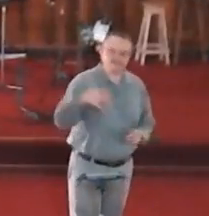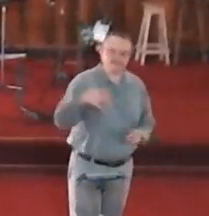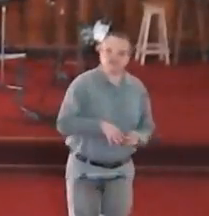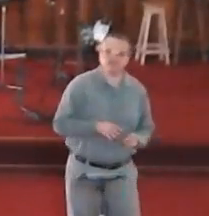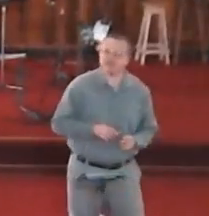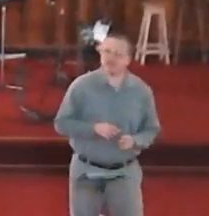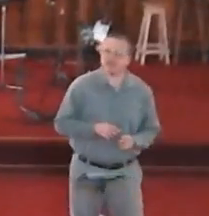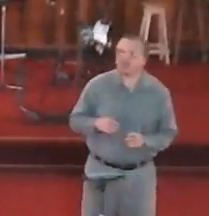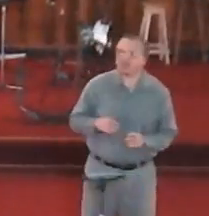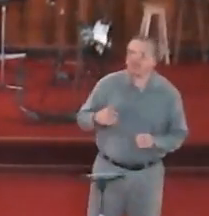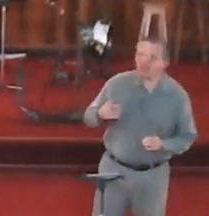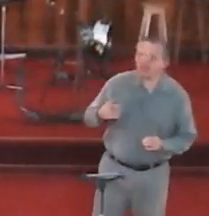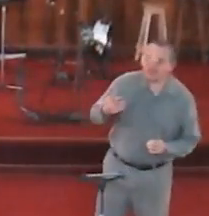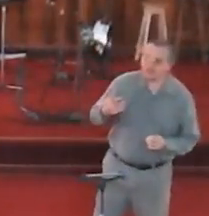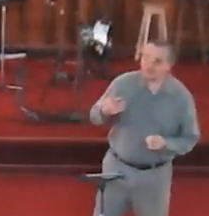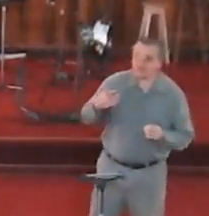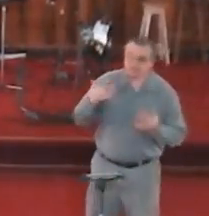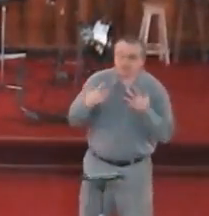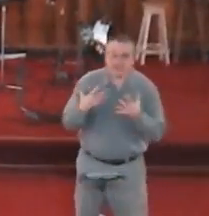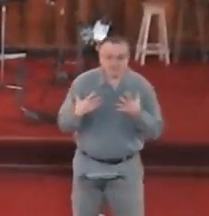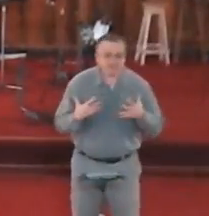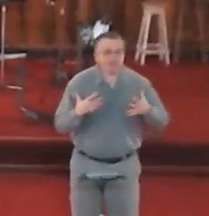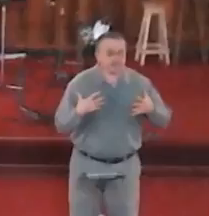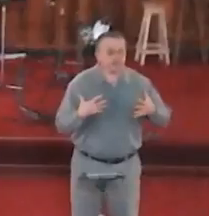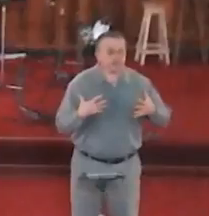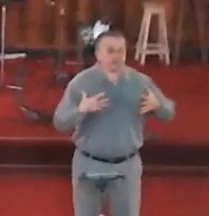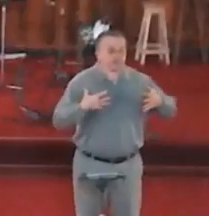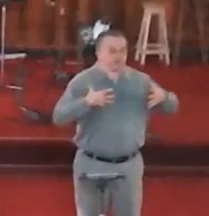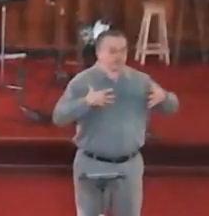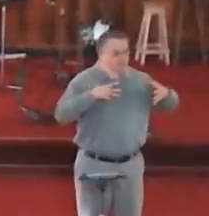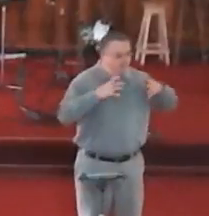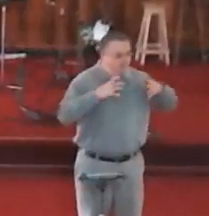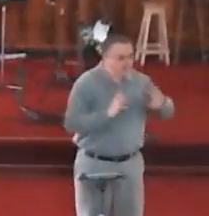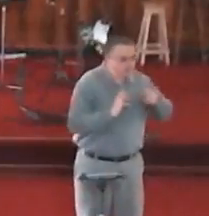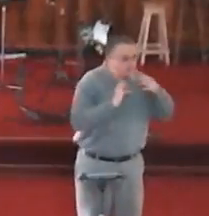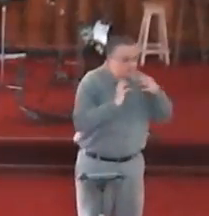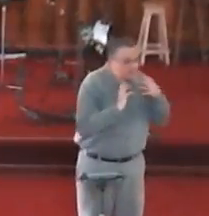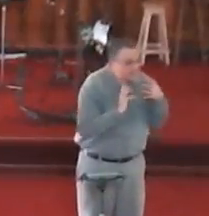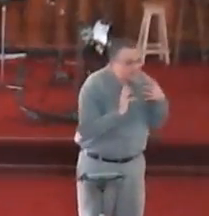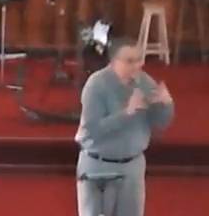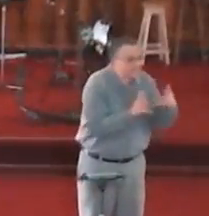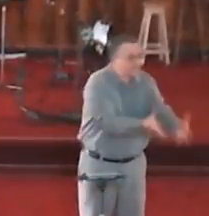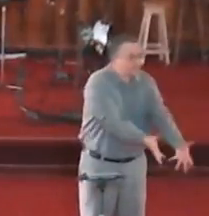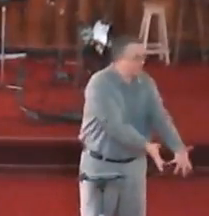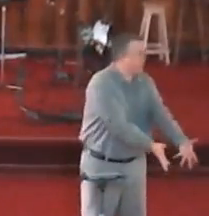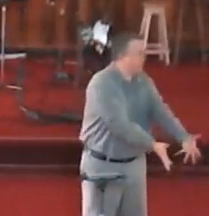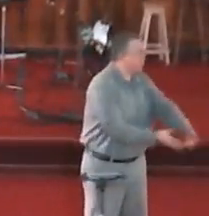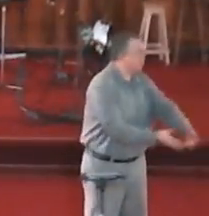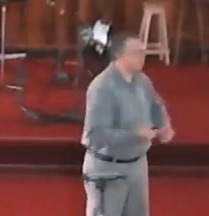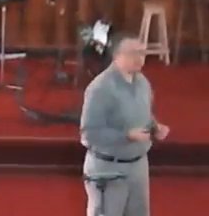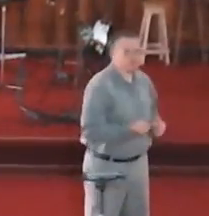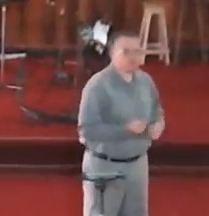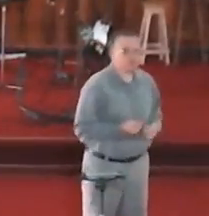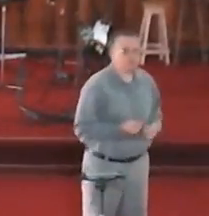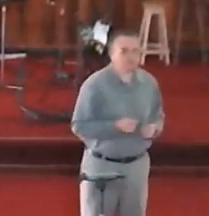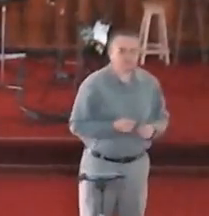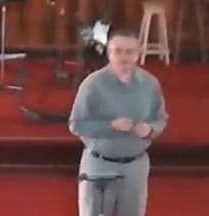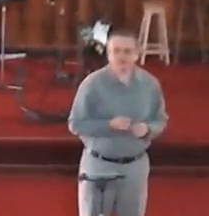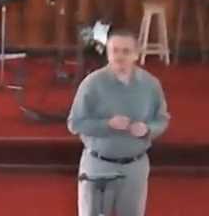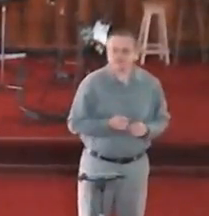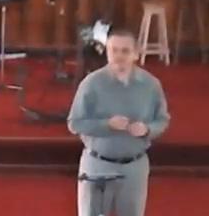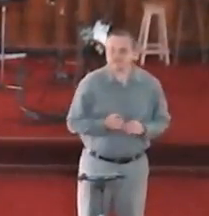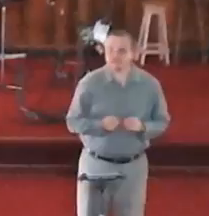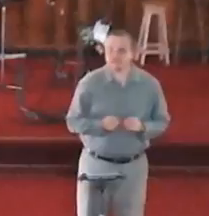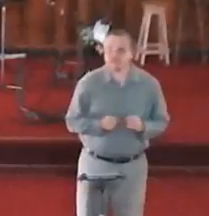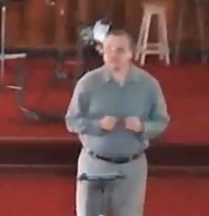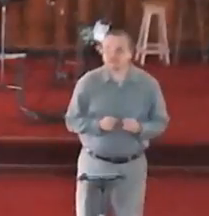Y la semana pasada hablamos de las palabras poderosas que los padres pueden hablarle a sus hijos. Last week we talked about